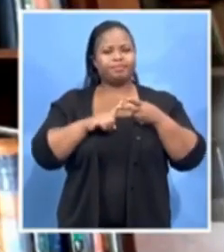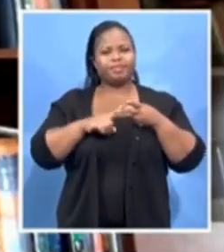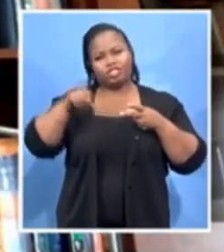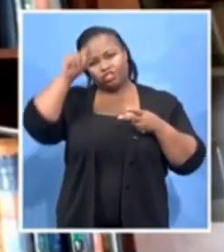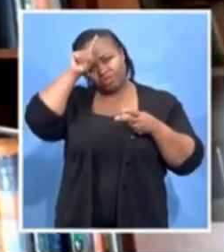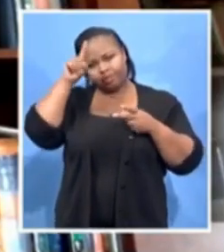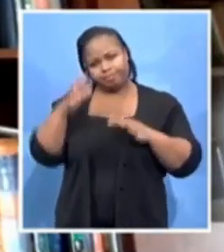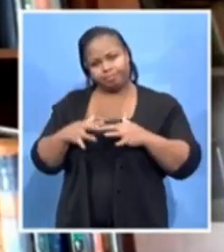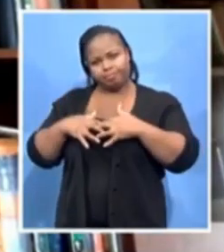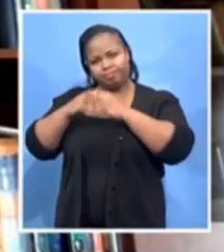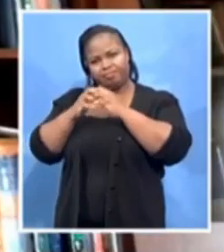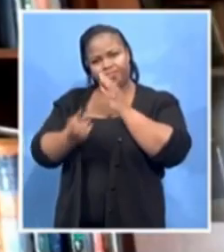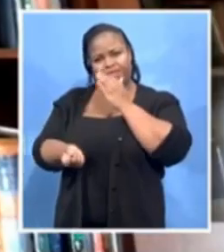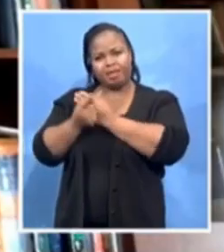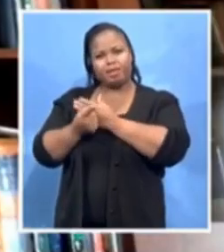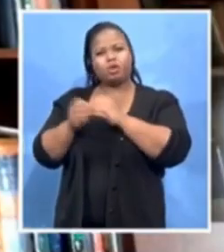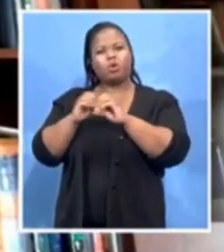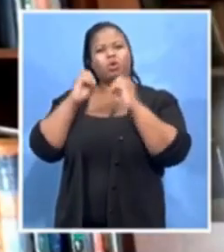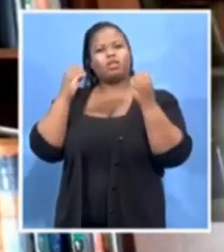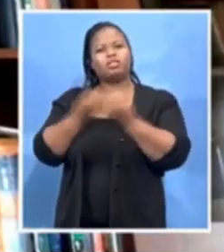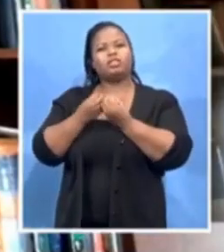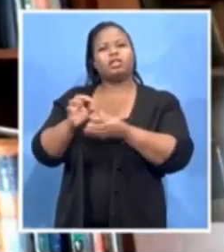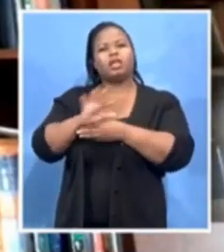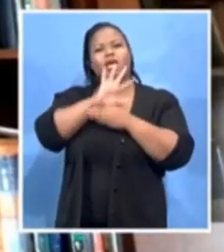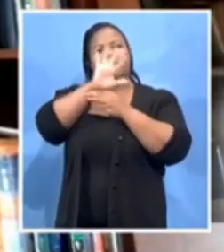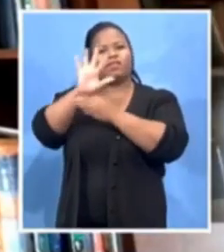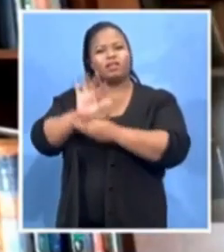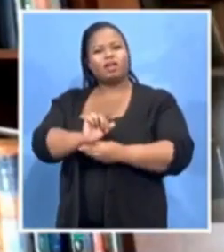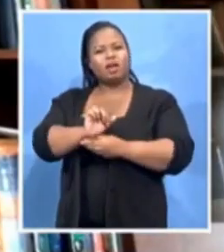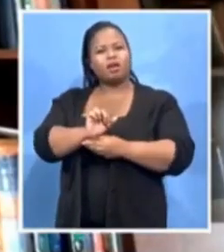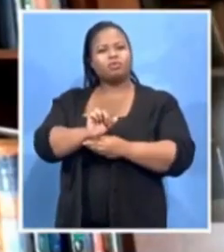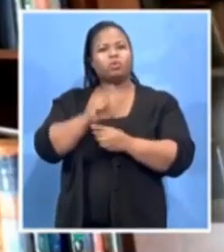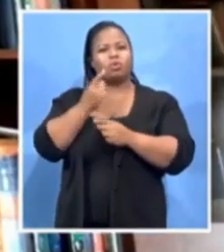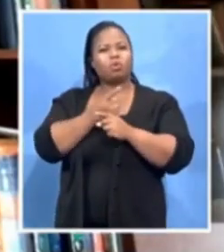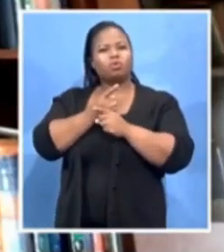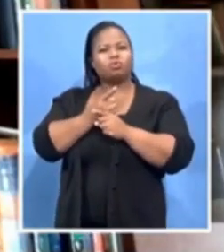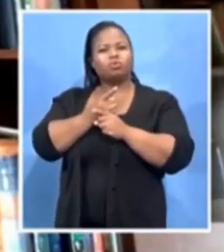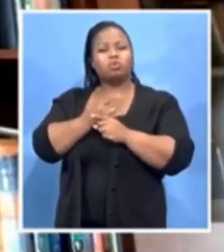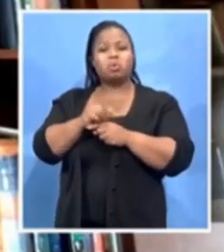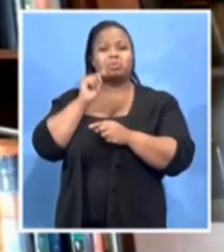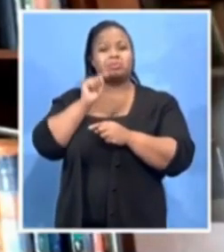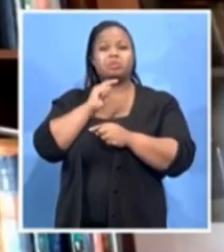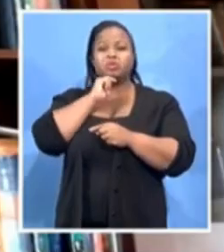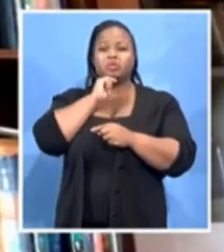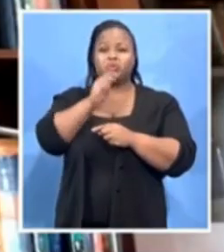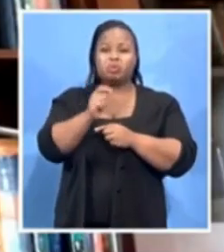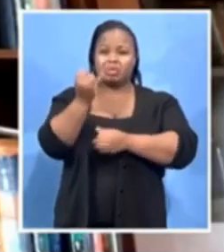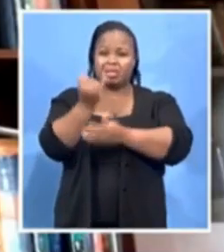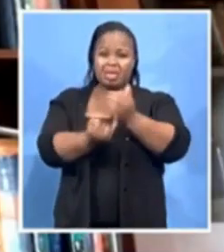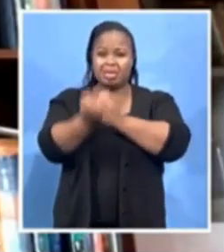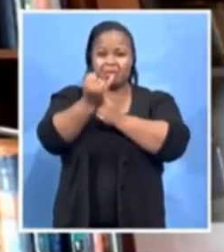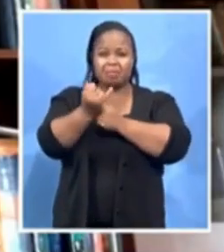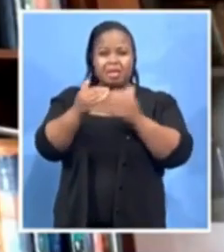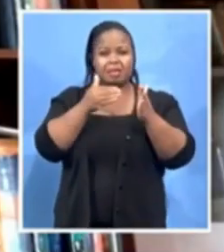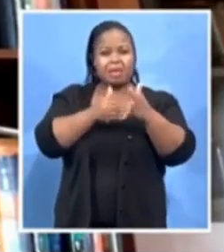Organization Africa's doctrine on the inviolability of the independence boundaries, and it was agreed that the